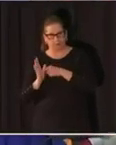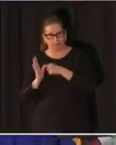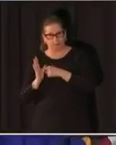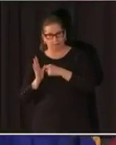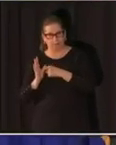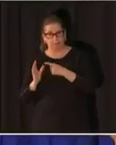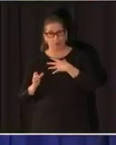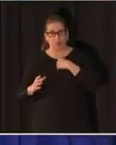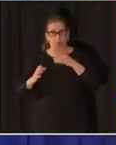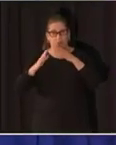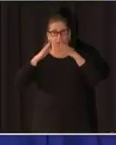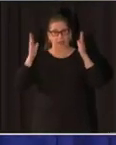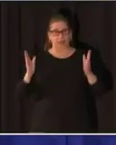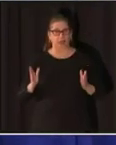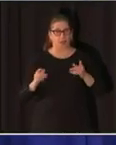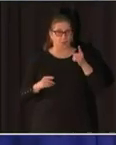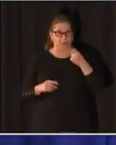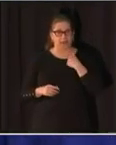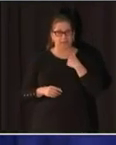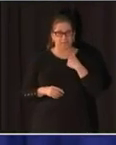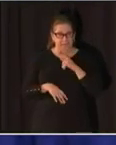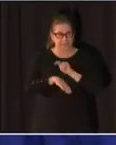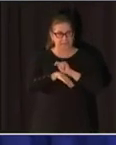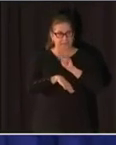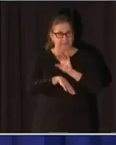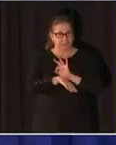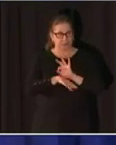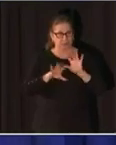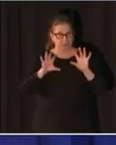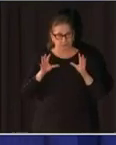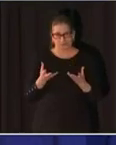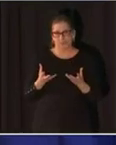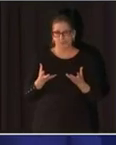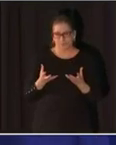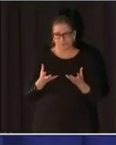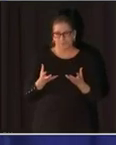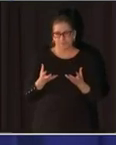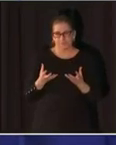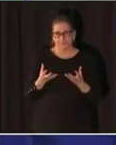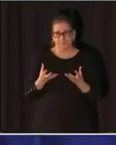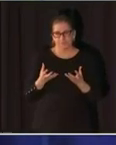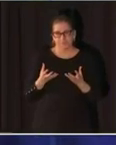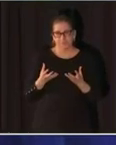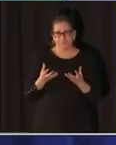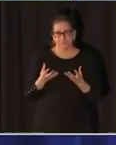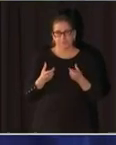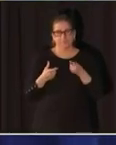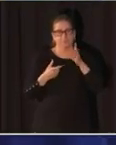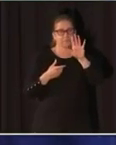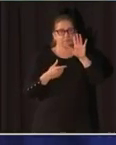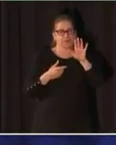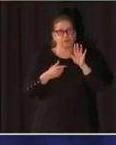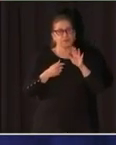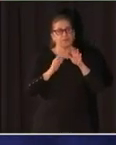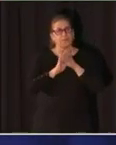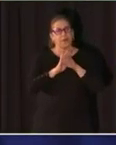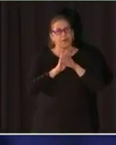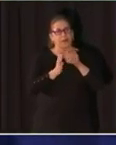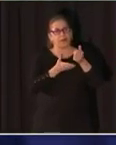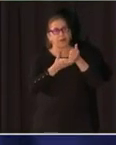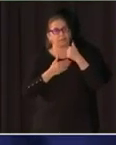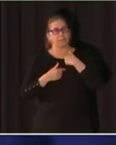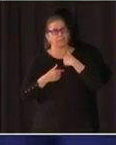talk about this, is your models are models. They help us plan for the future, but we also have to look at